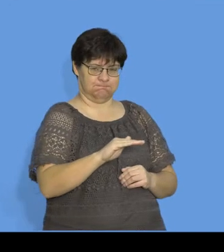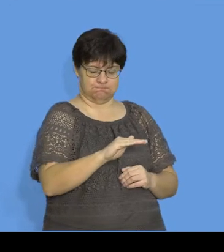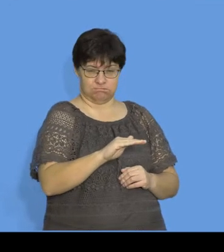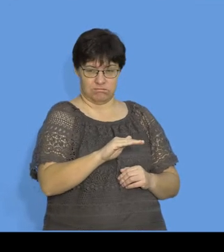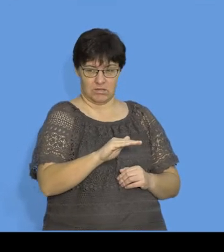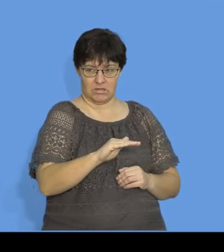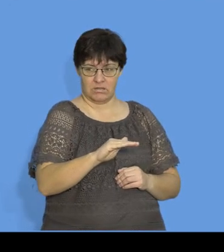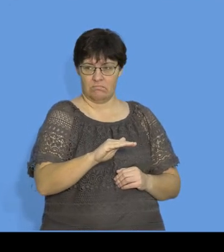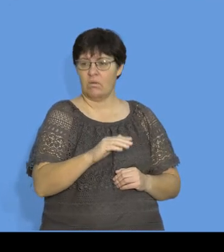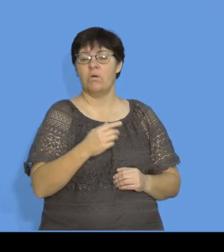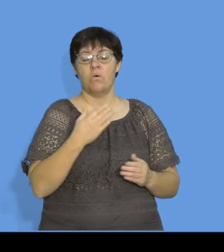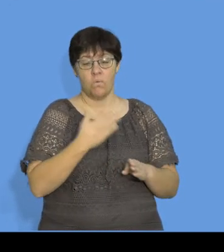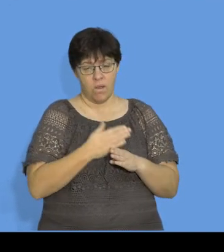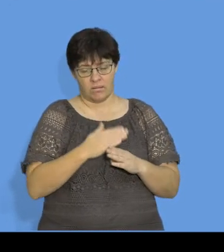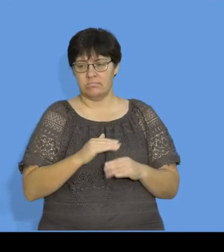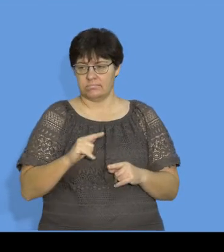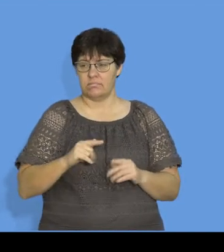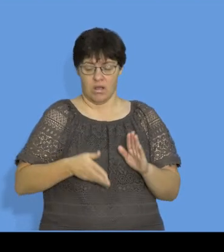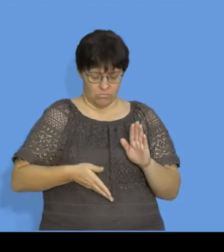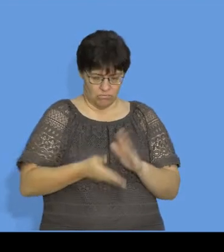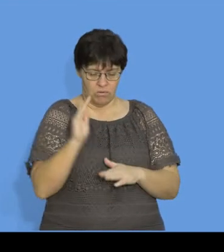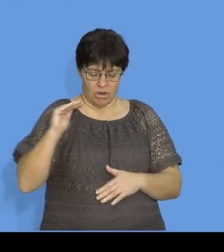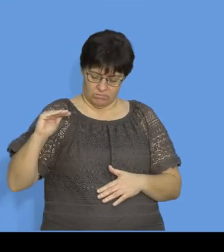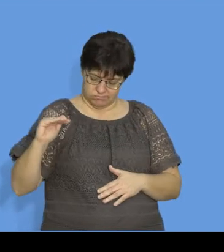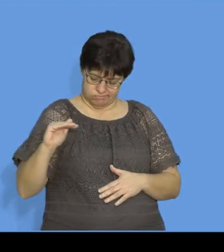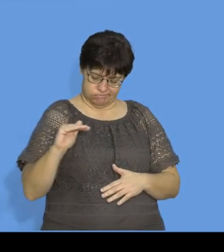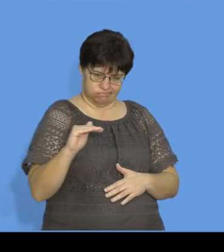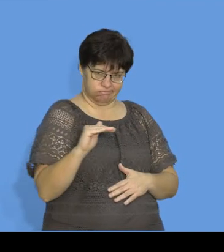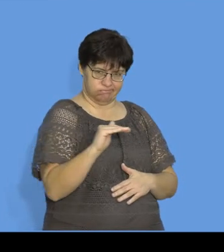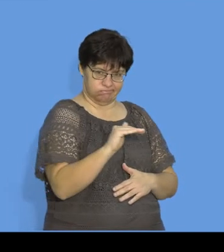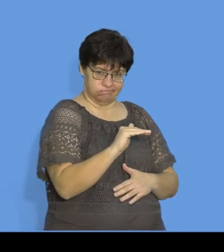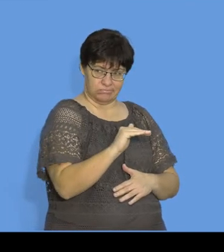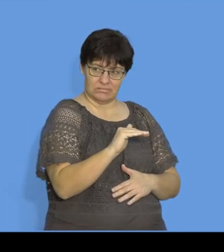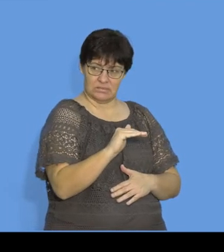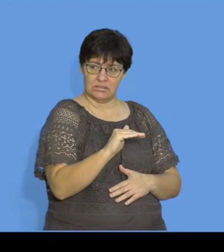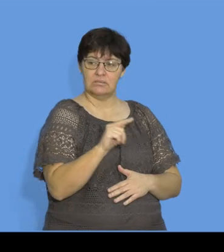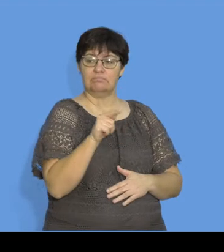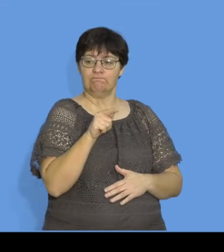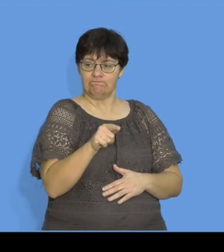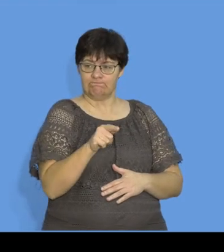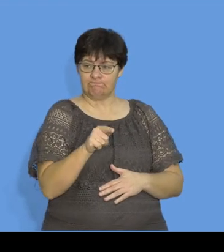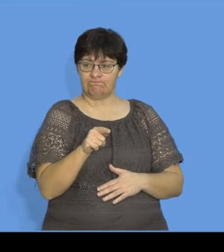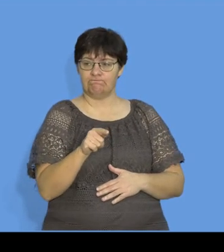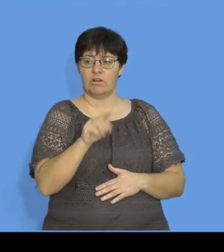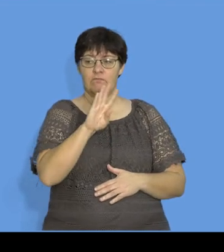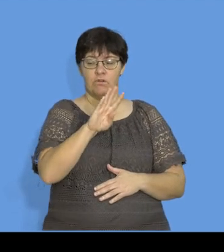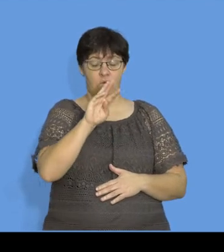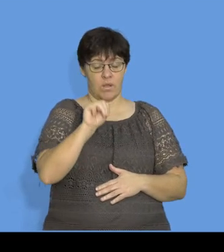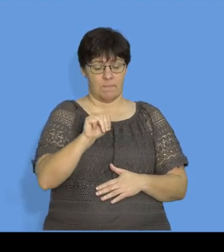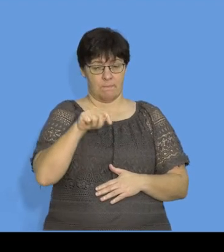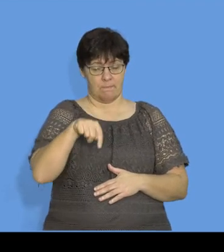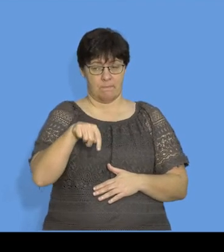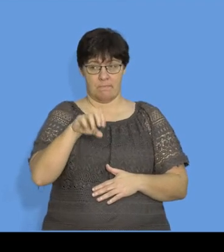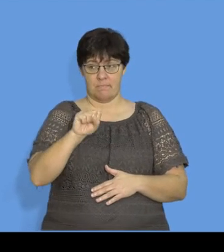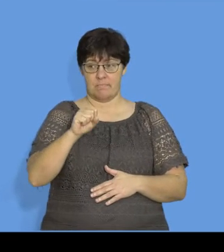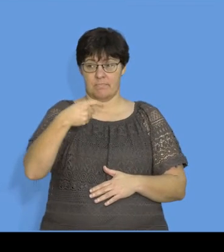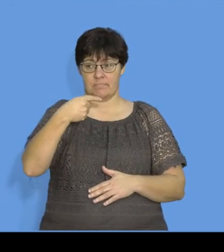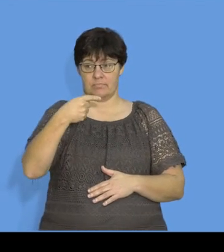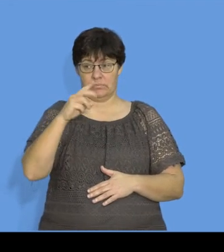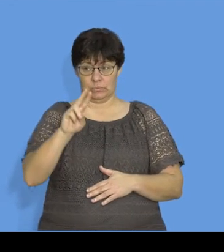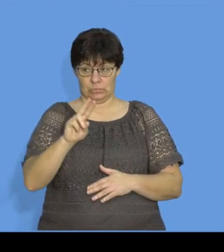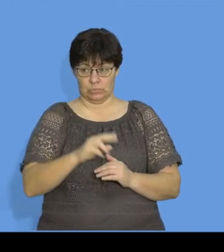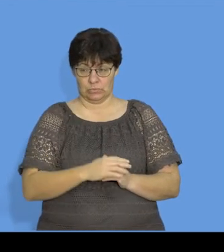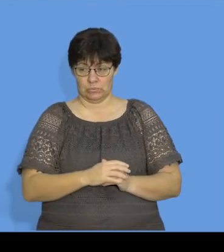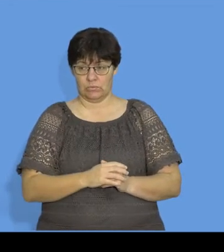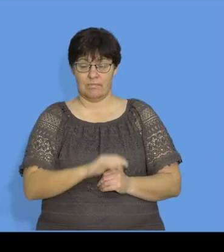what we work with, along a straight road at 4, so that's acceleration, for 4